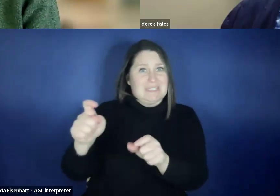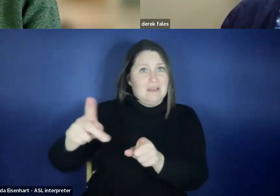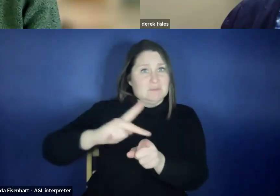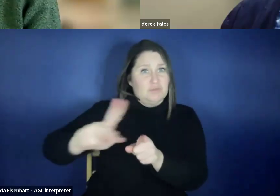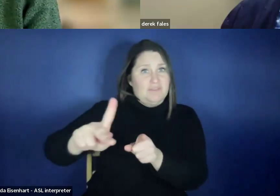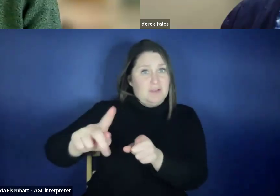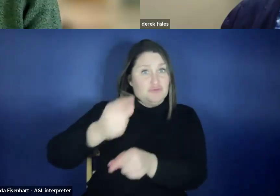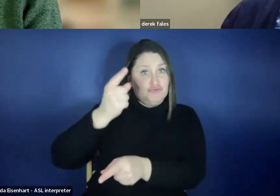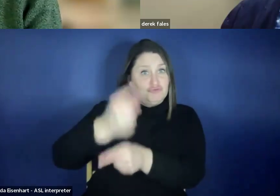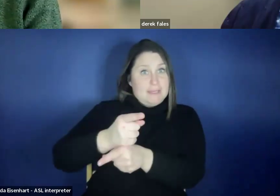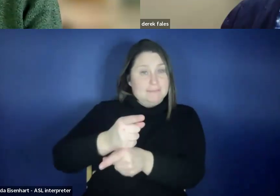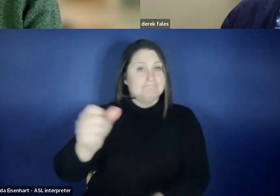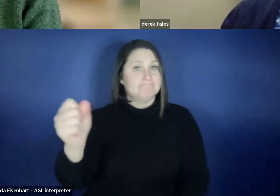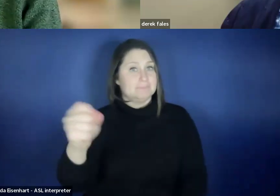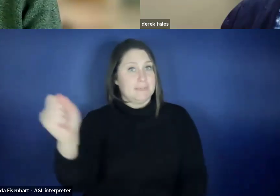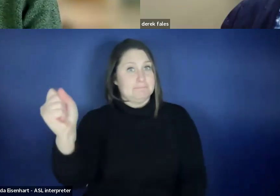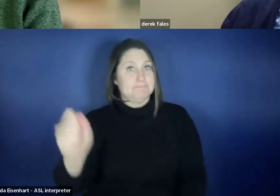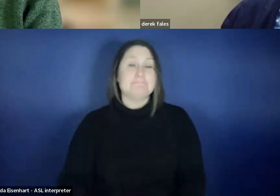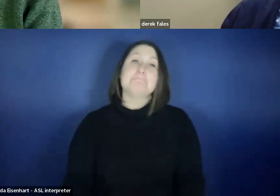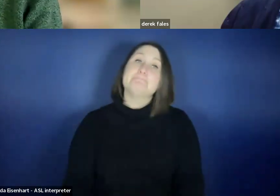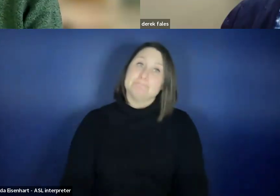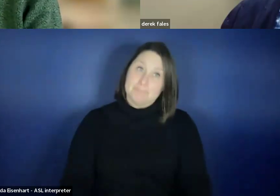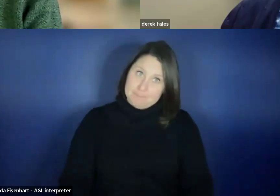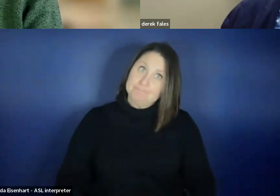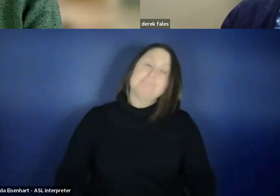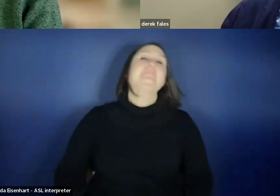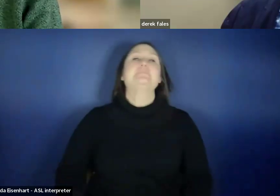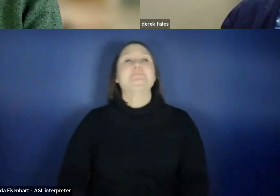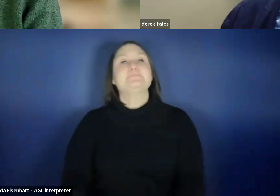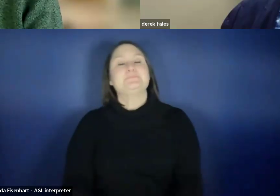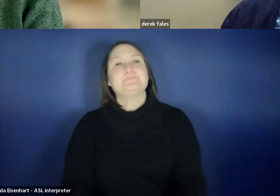about that, right? Yeah, absolutely. Okay.